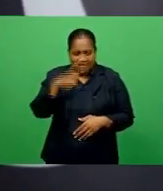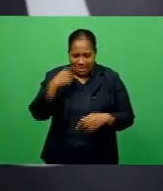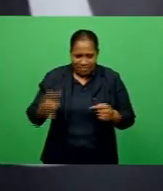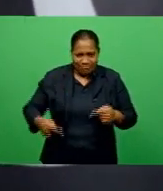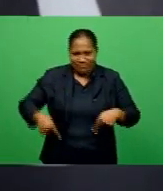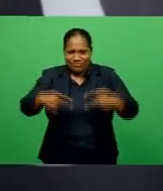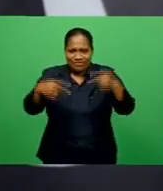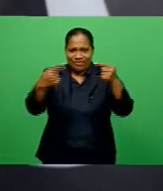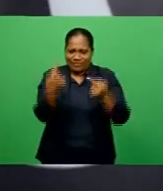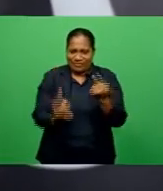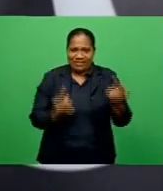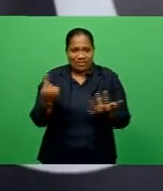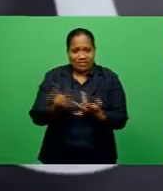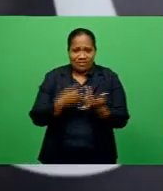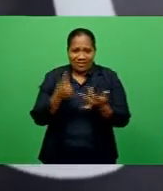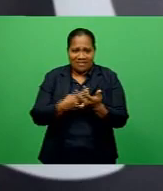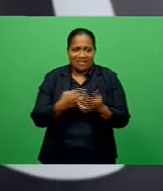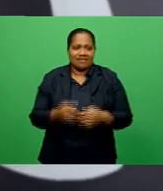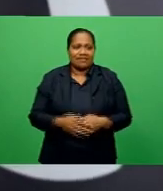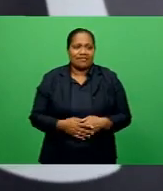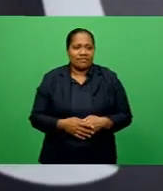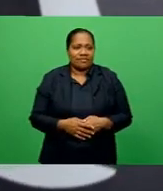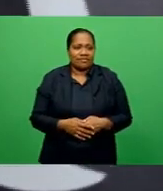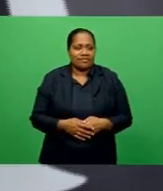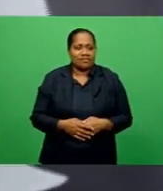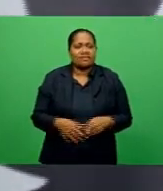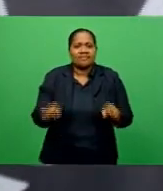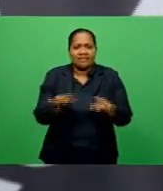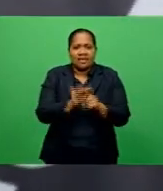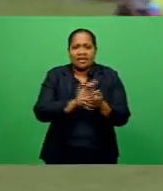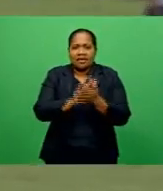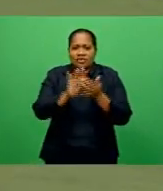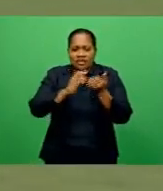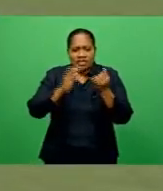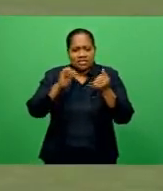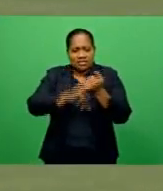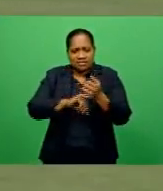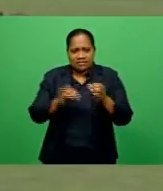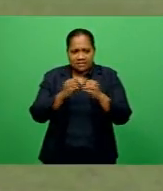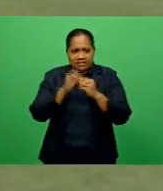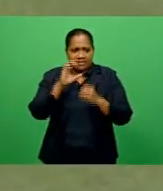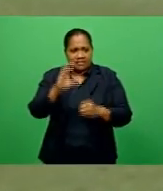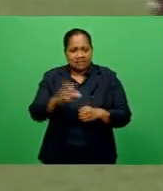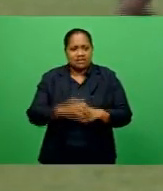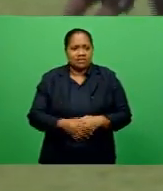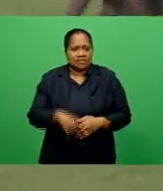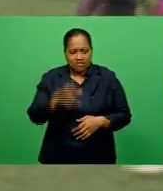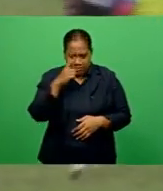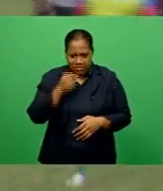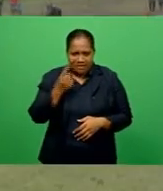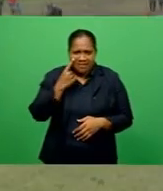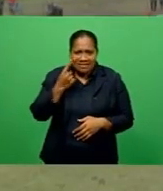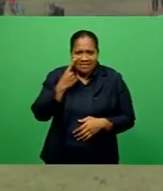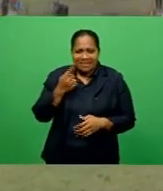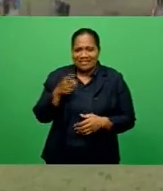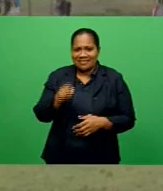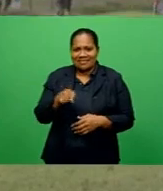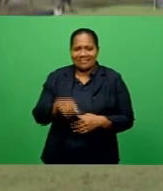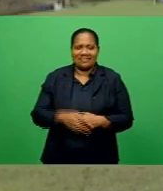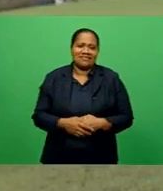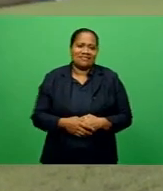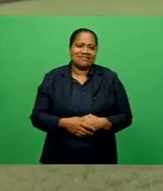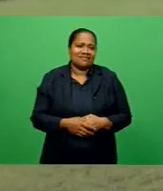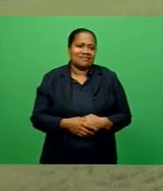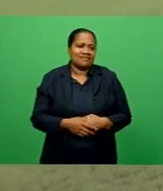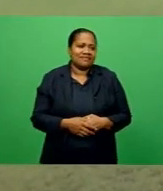tournaments where you can, like the HSBC, you can get to know some of those players, you can see them regularly on TV and get them